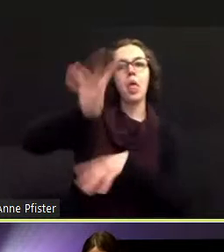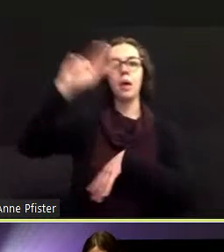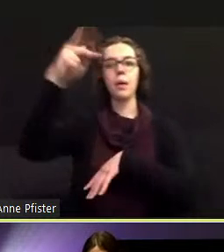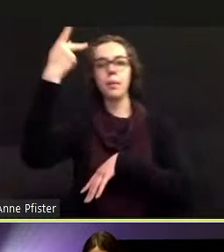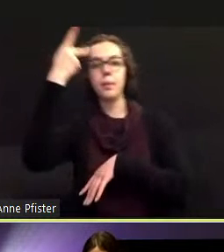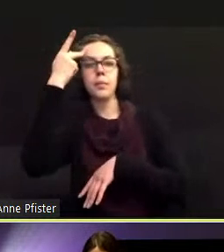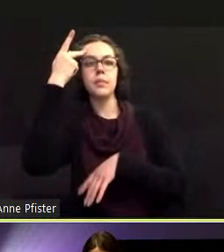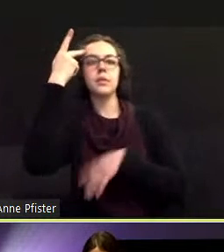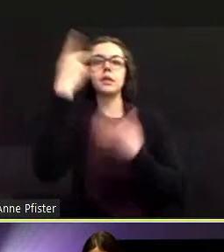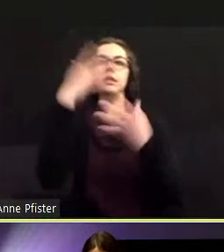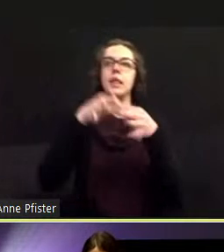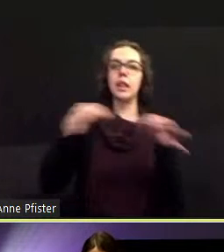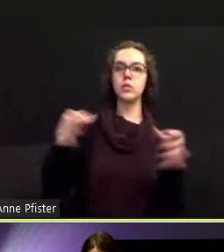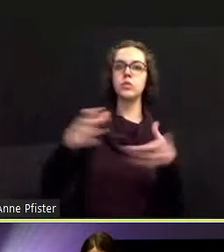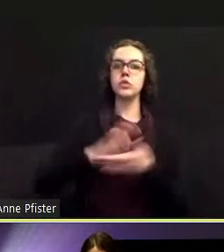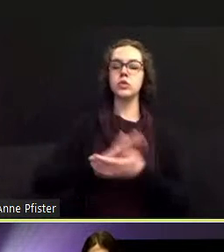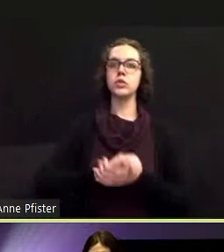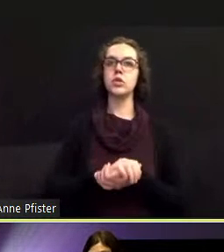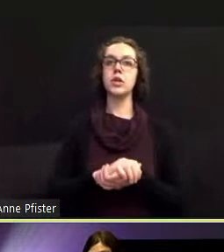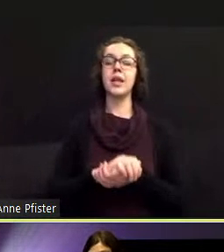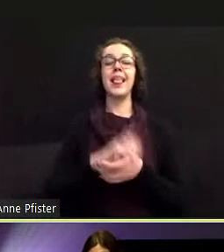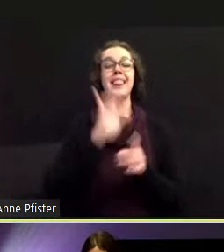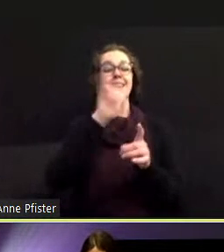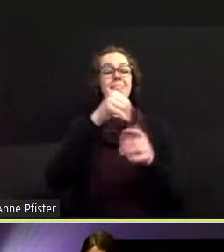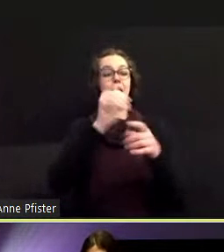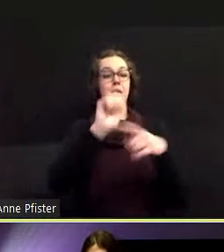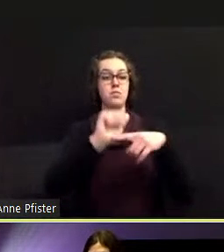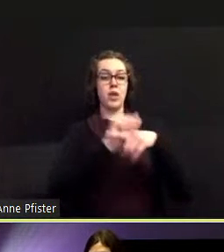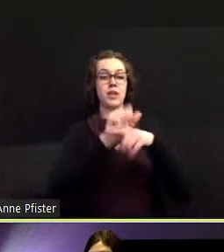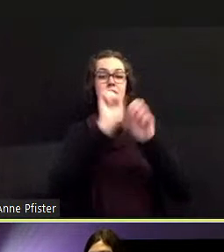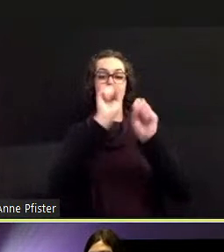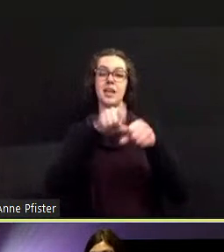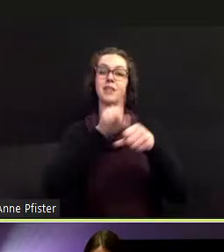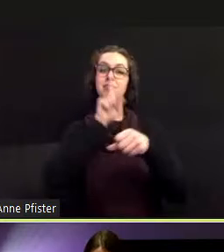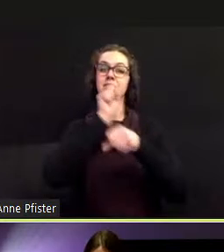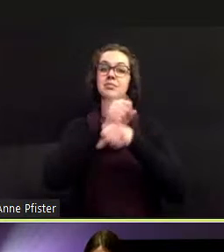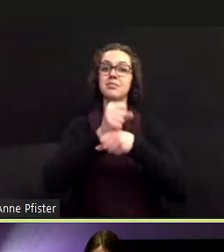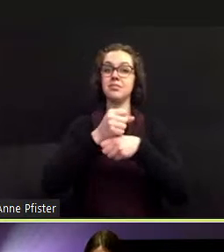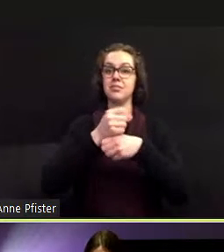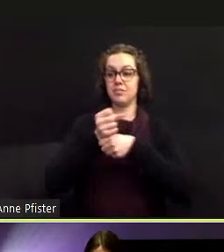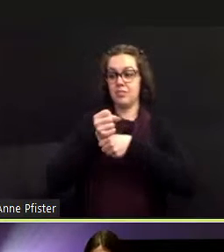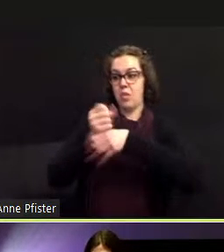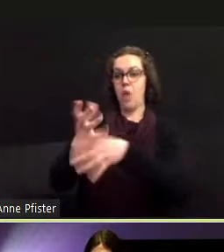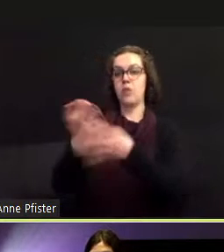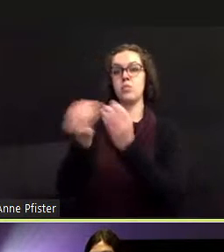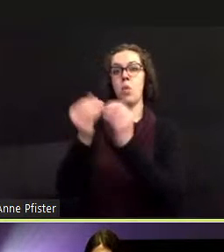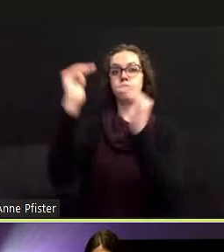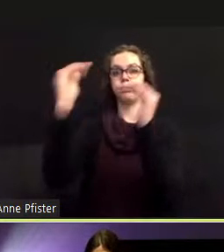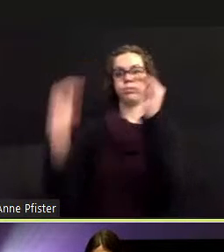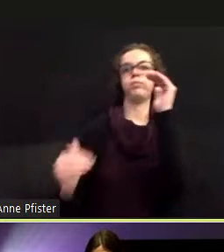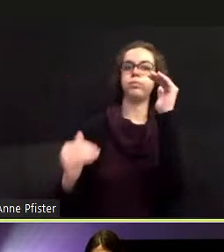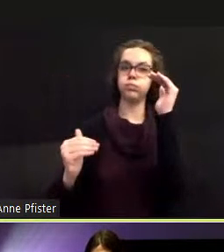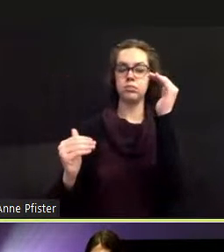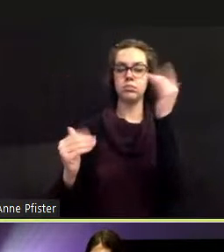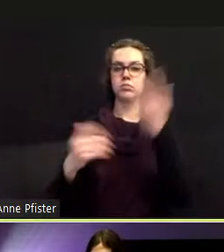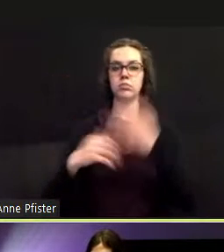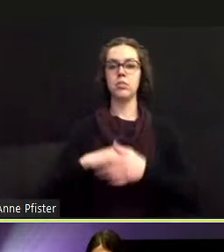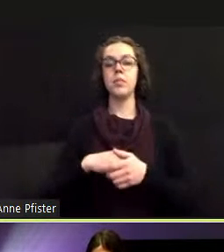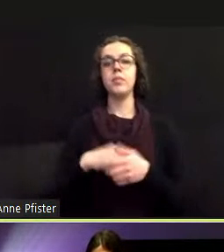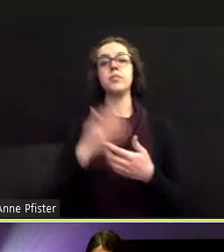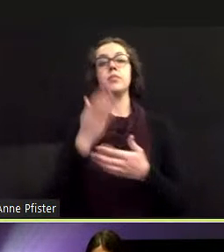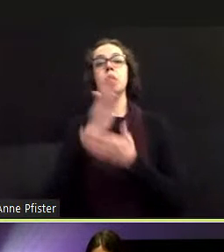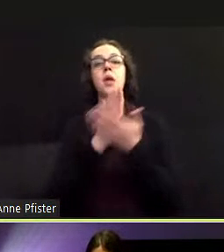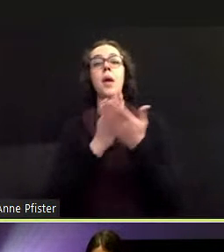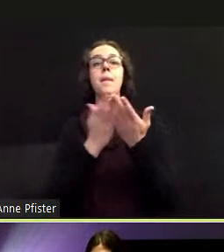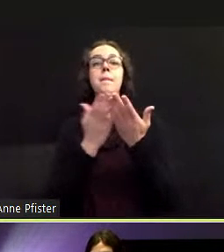boundaries of named languages, can in practice further contribute to the decimation via dissemination that some critics fear may